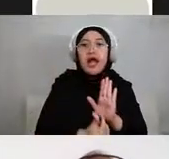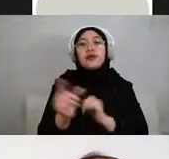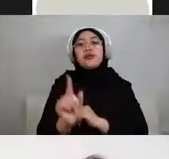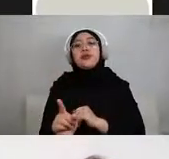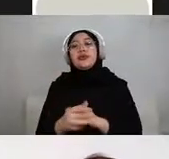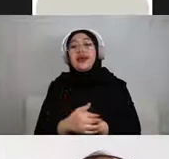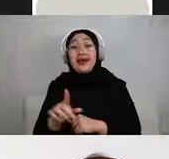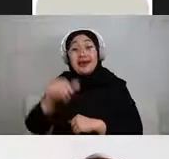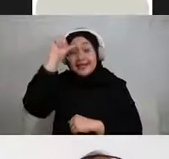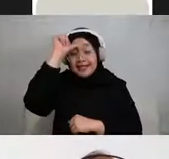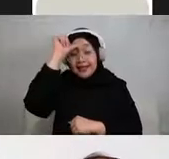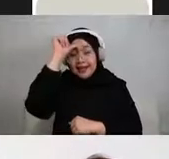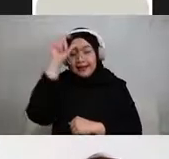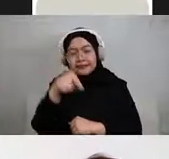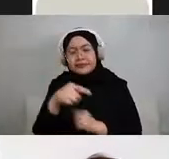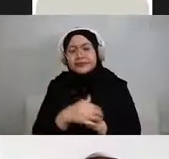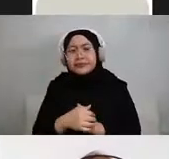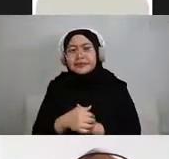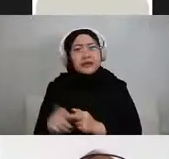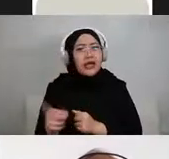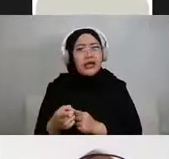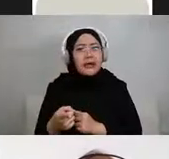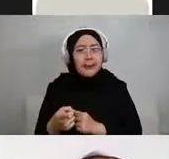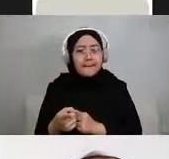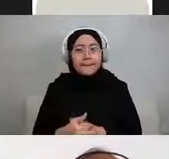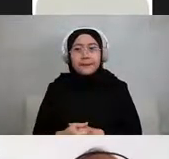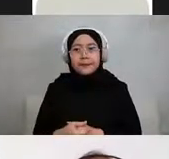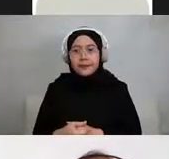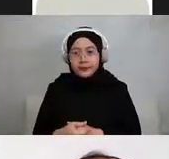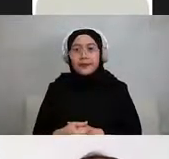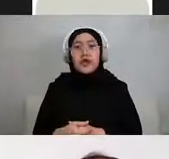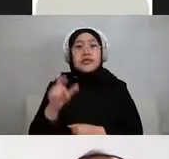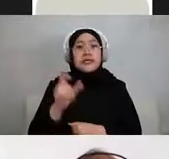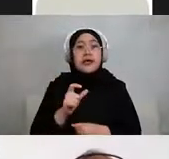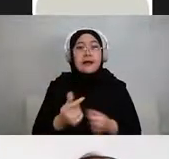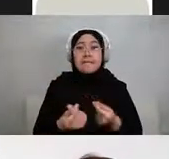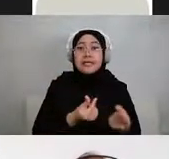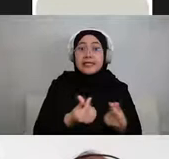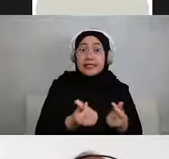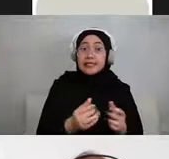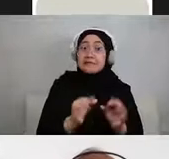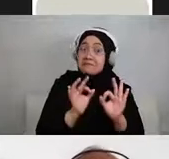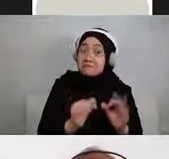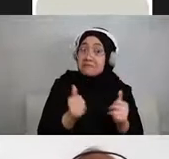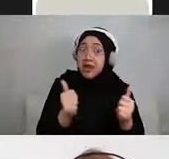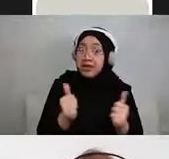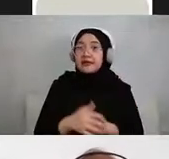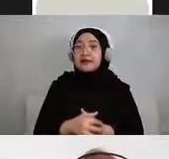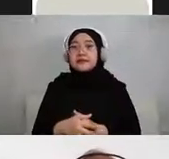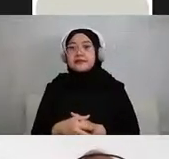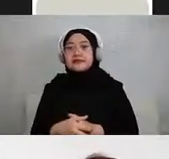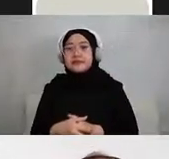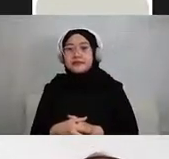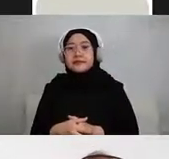there is going on some sort of models, and the very good GCC model, gross cost contract model is there, and which involves the